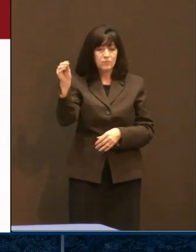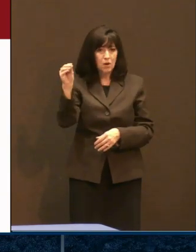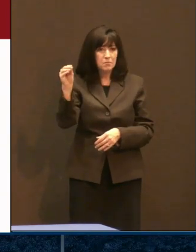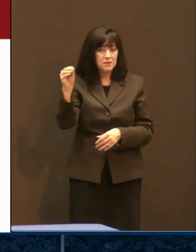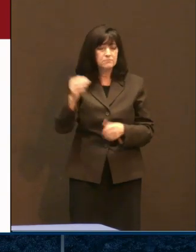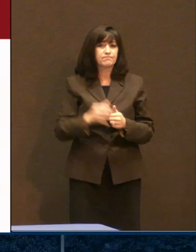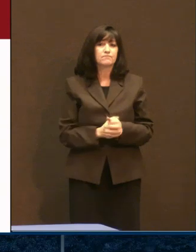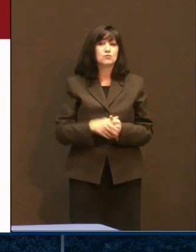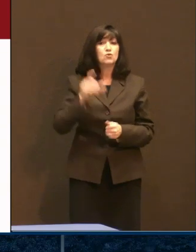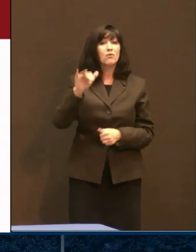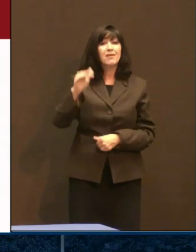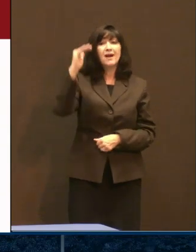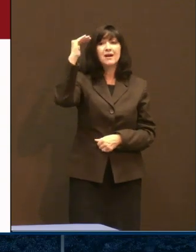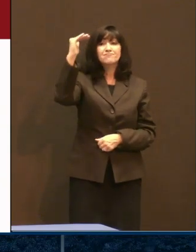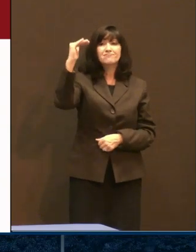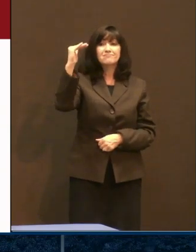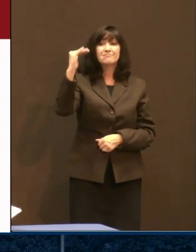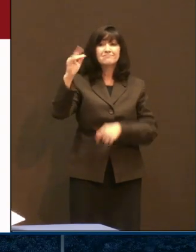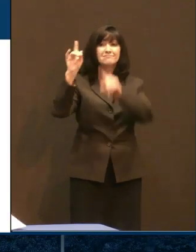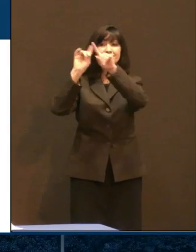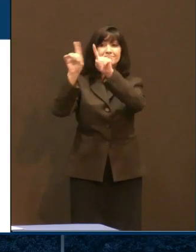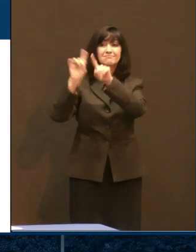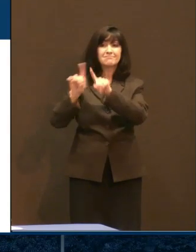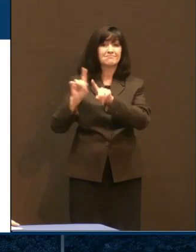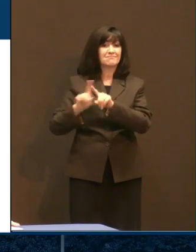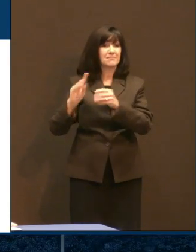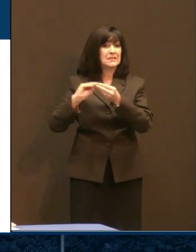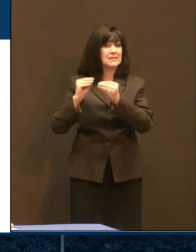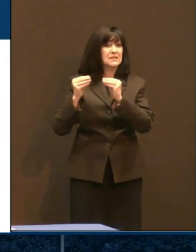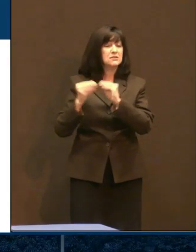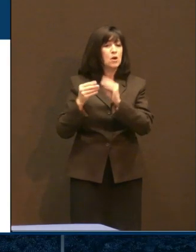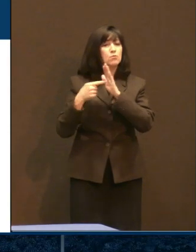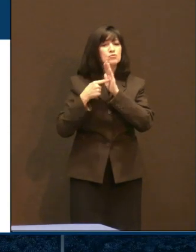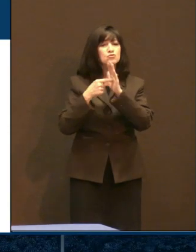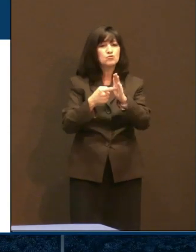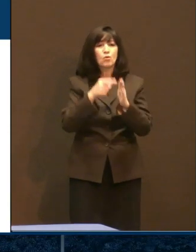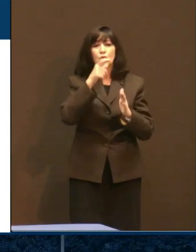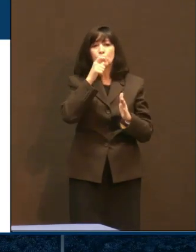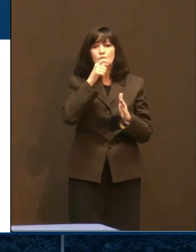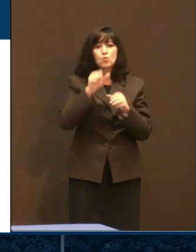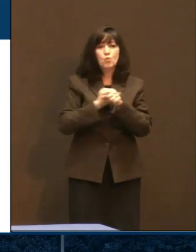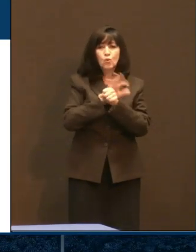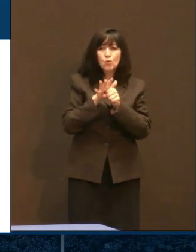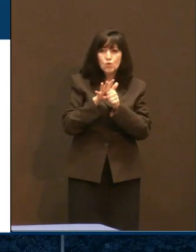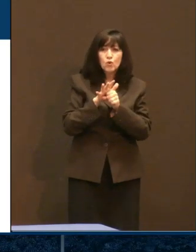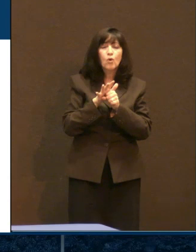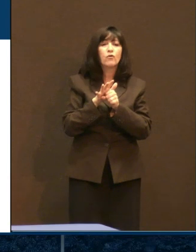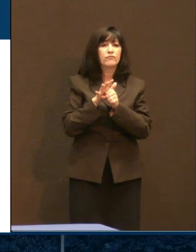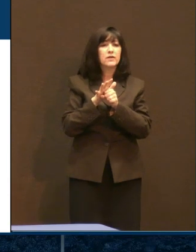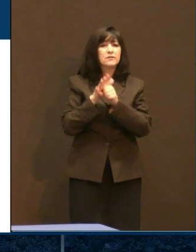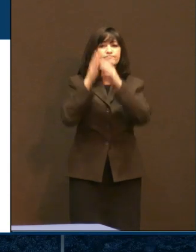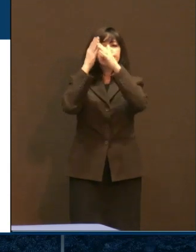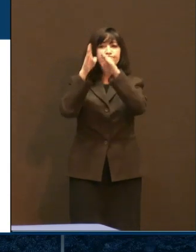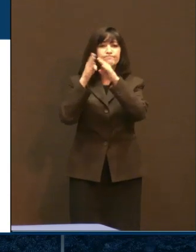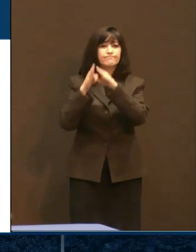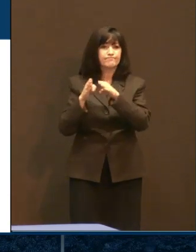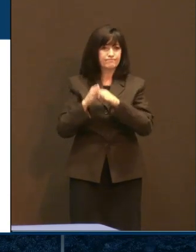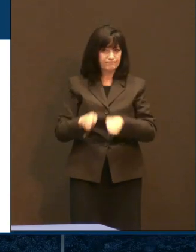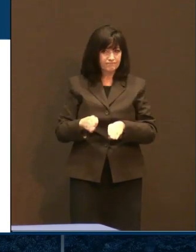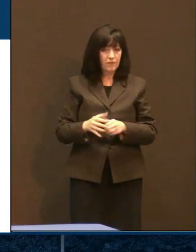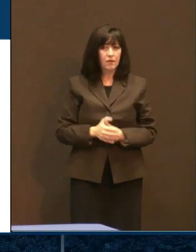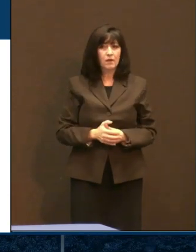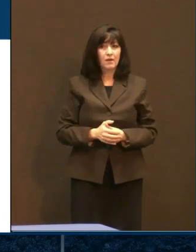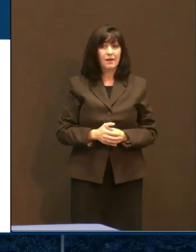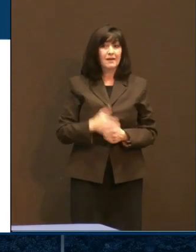and over, that we really need to lean into. And again, here you have an indication of the challenge that we face,